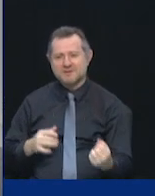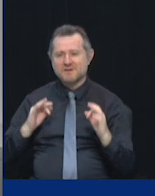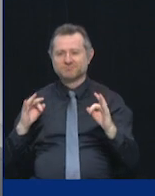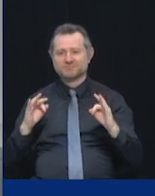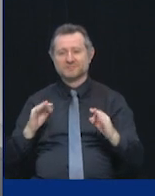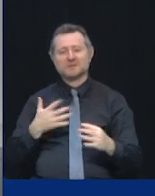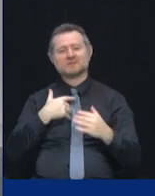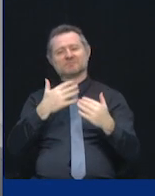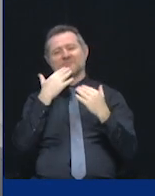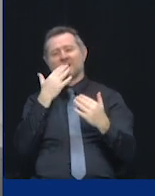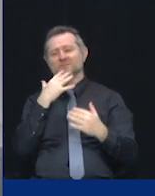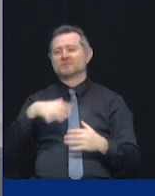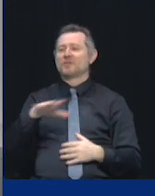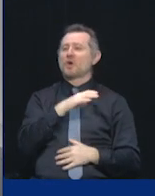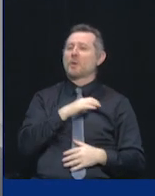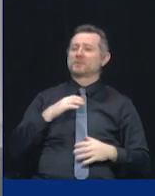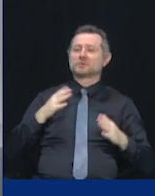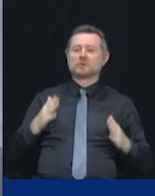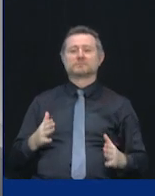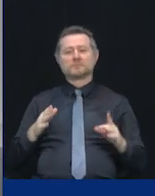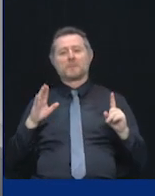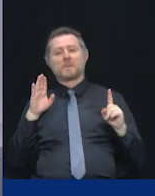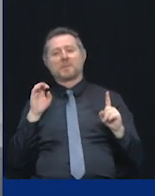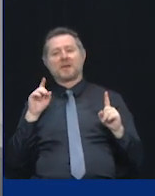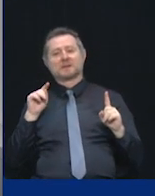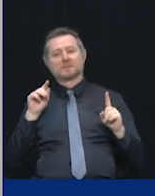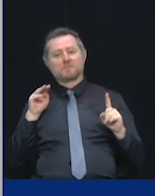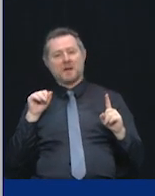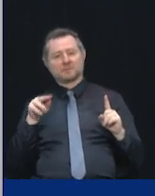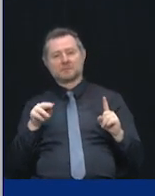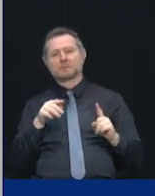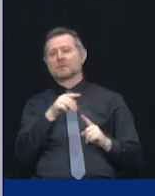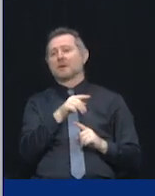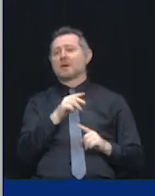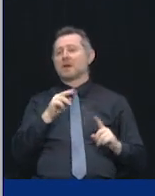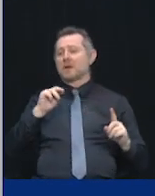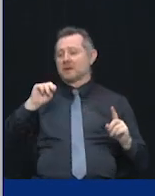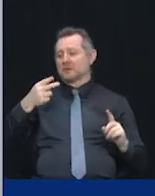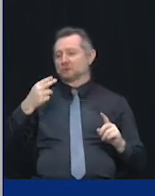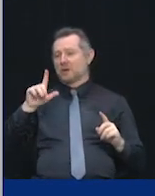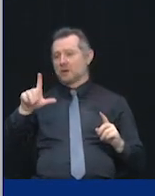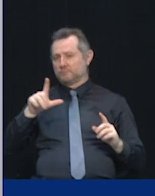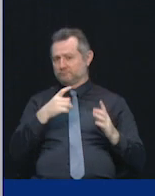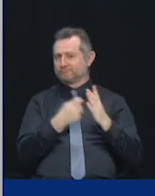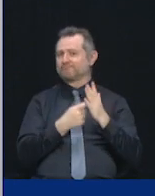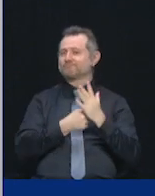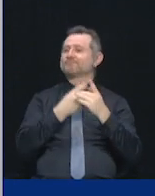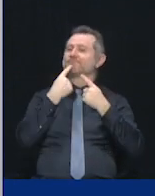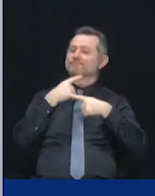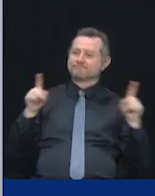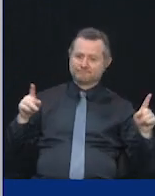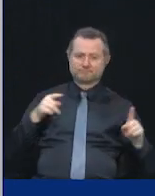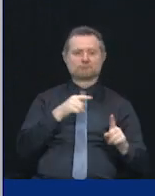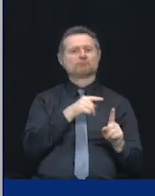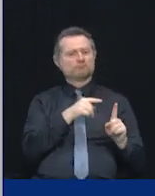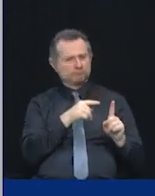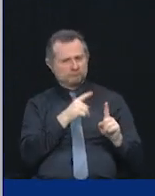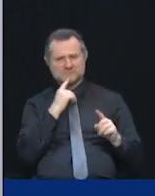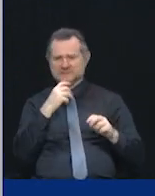to Commissioner Gary Bettman and the NHL for their support in delivering the Stanley Cup playoffs through these unprecedented